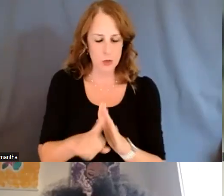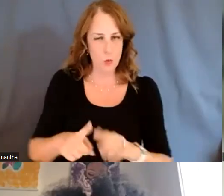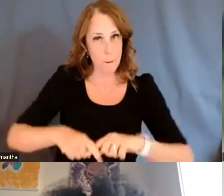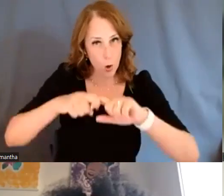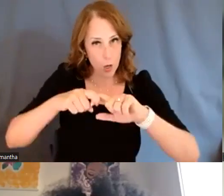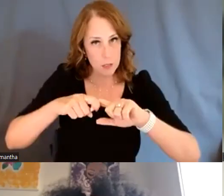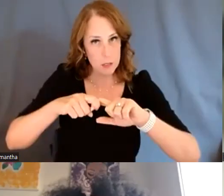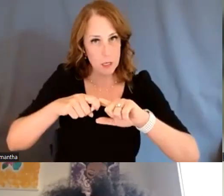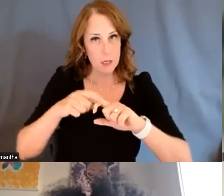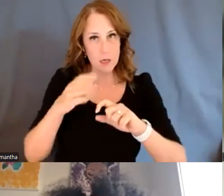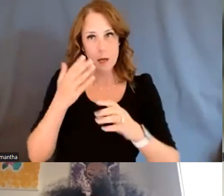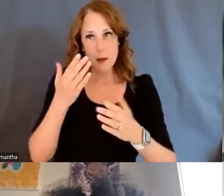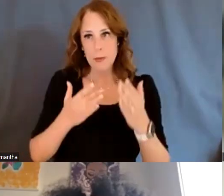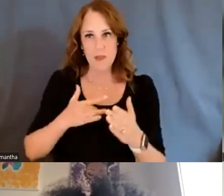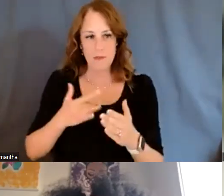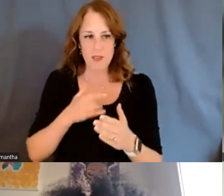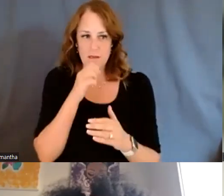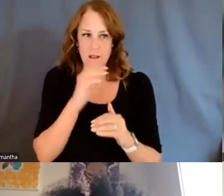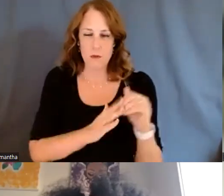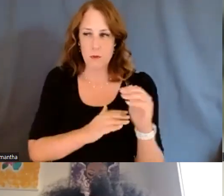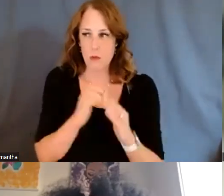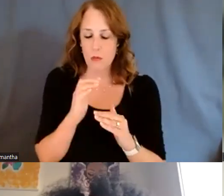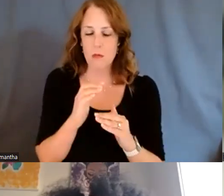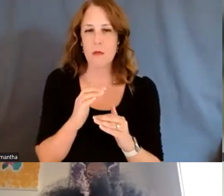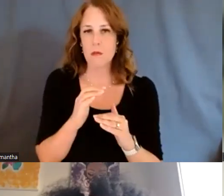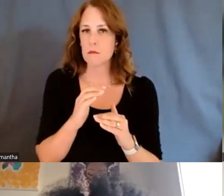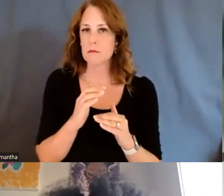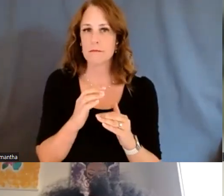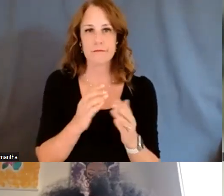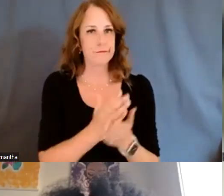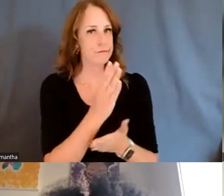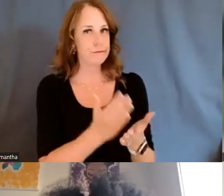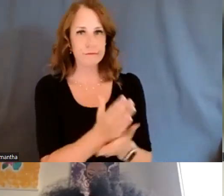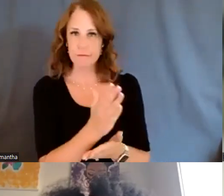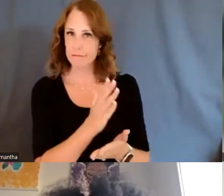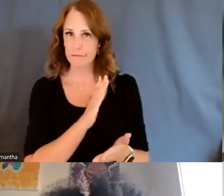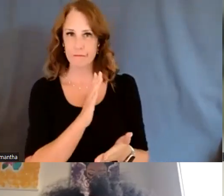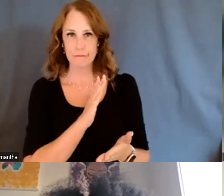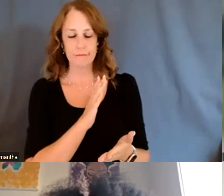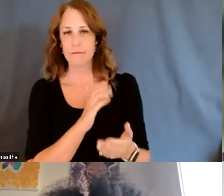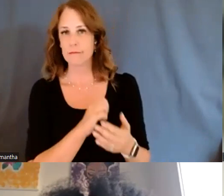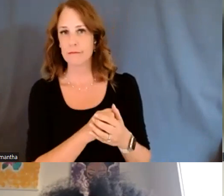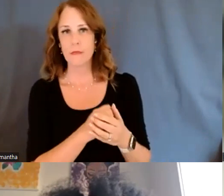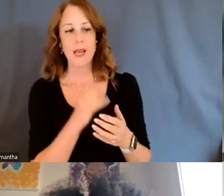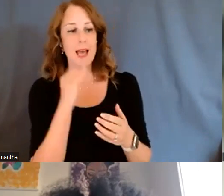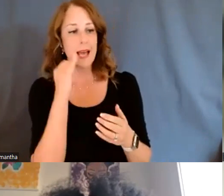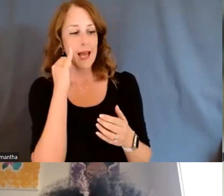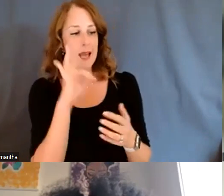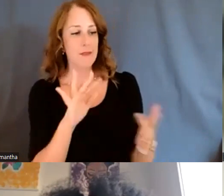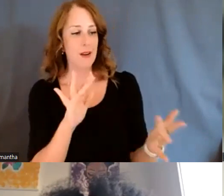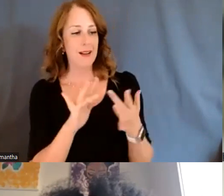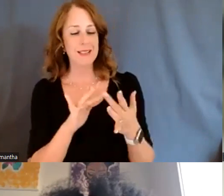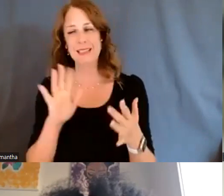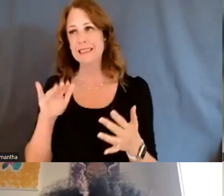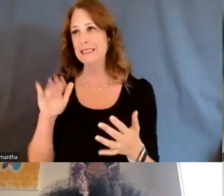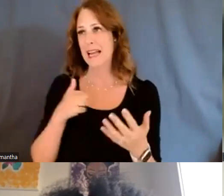investigation because they're feeling uncomfortable with it. And that's completely okay with us. If they contact us and say, hey, I